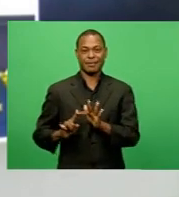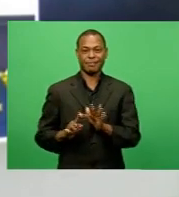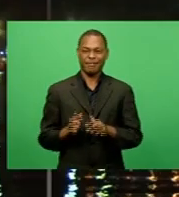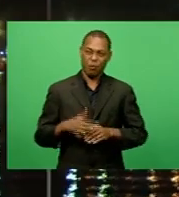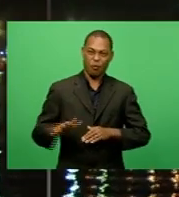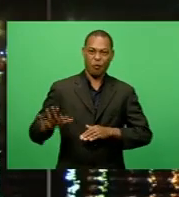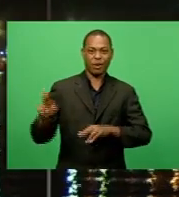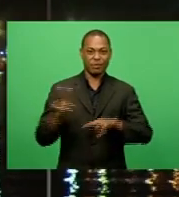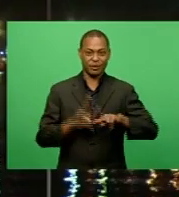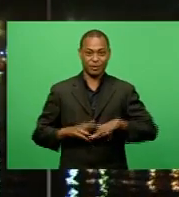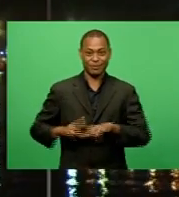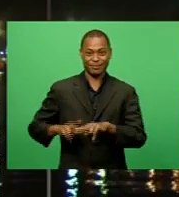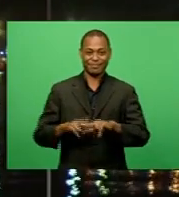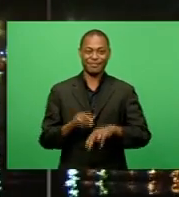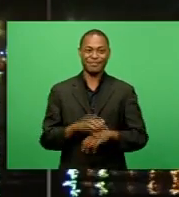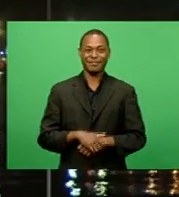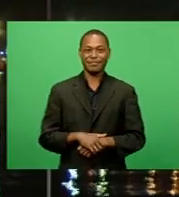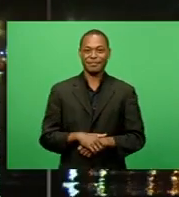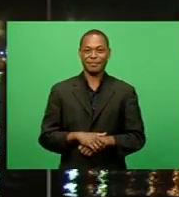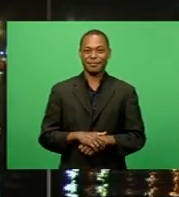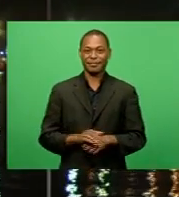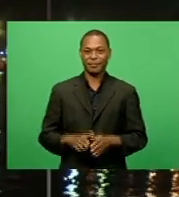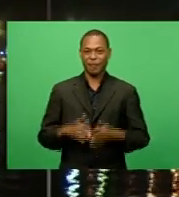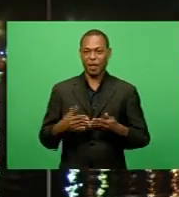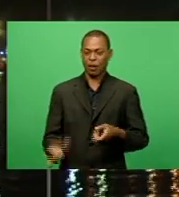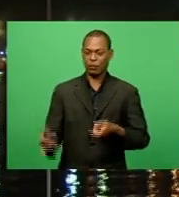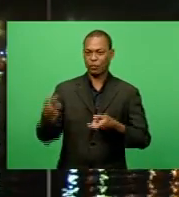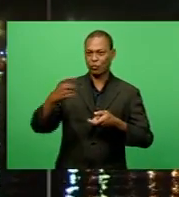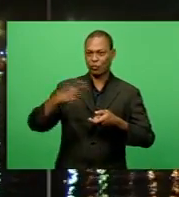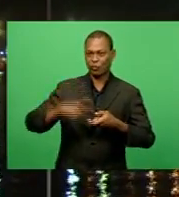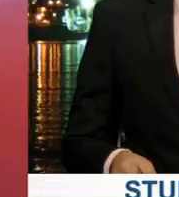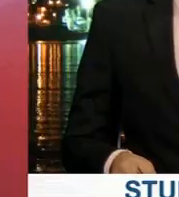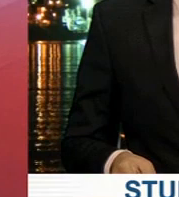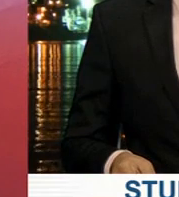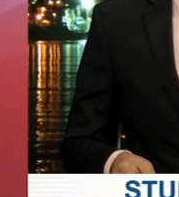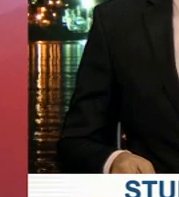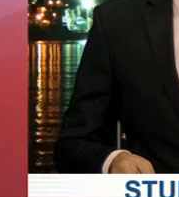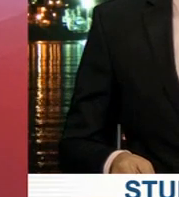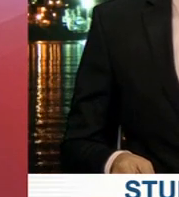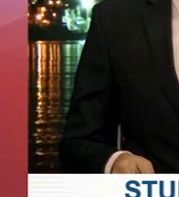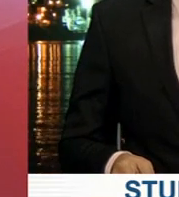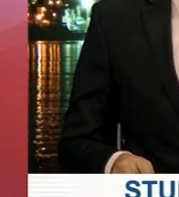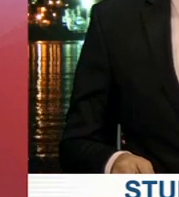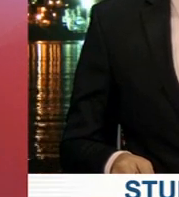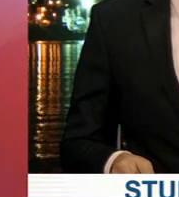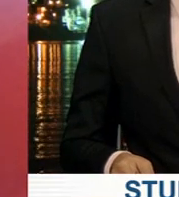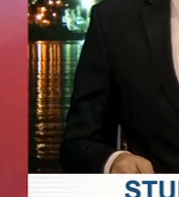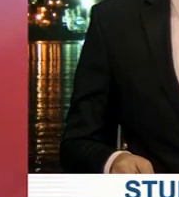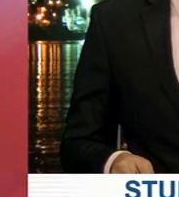Fiji groups. And we now join Venina Rakautonga live on preparations in Viti Levu.